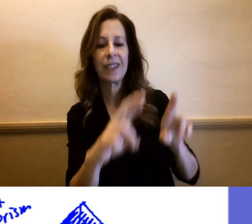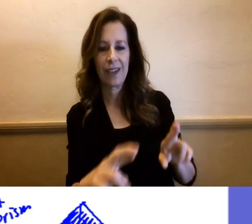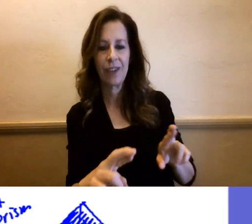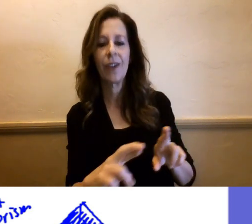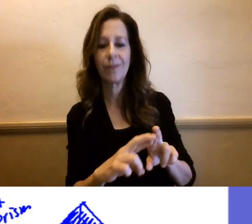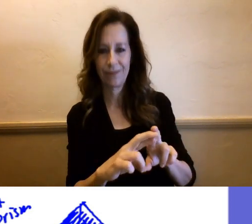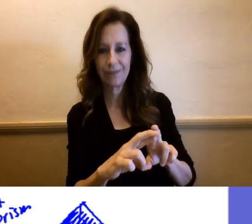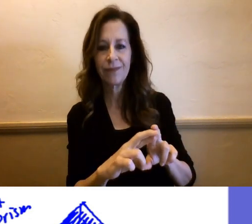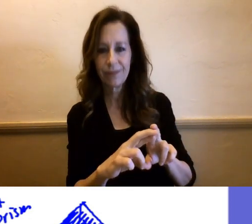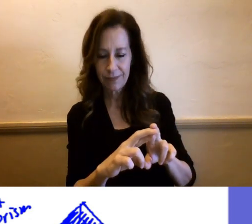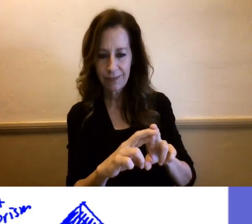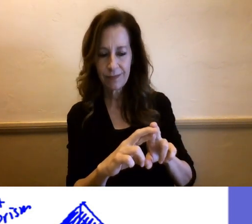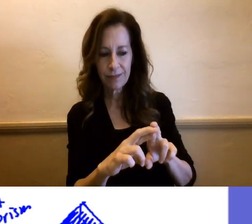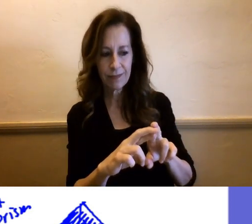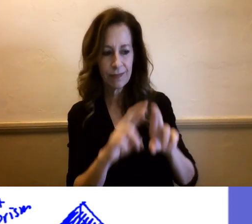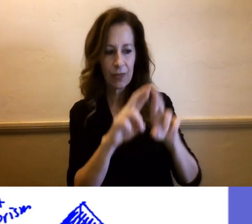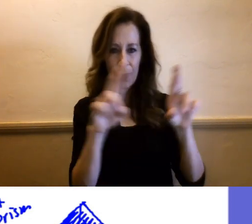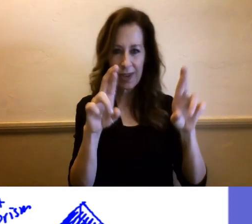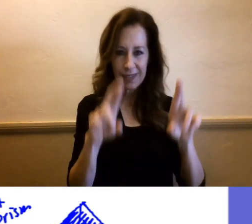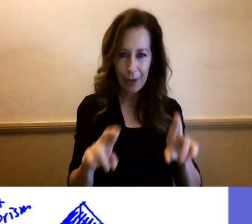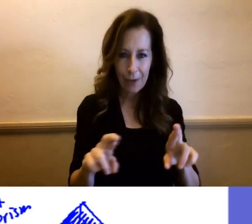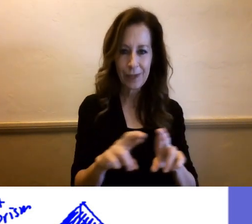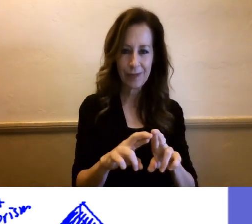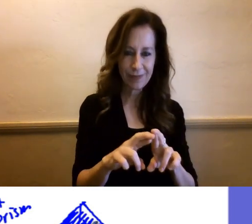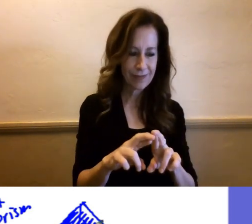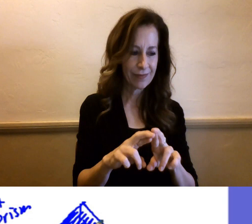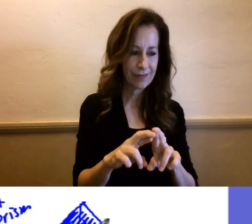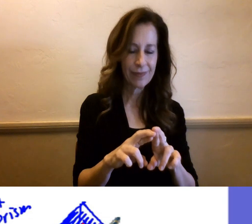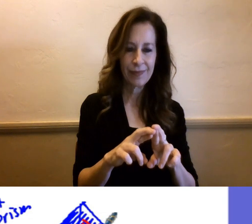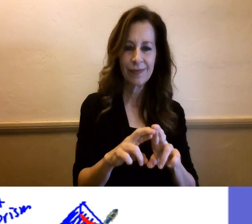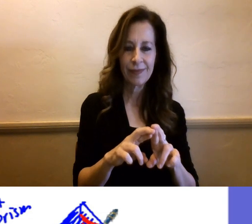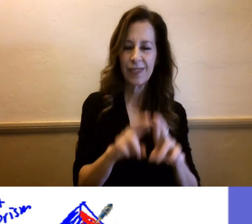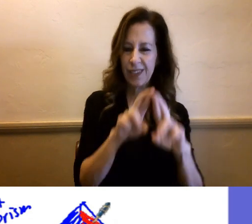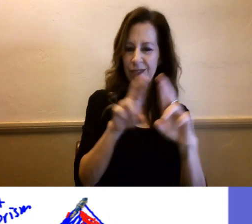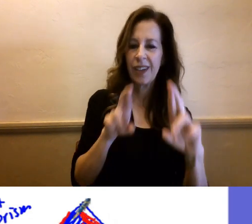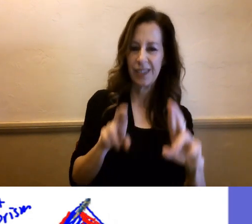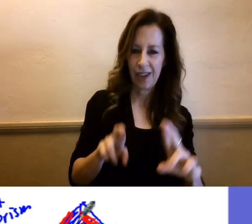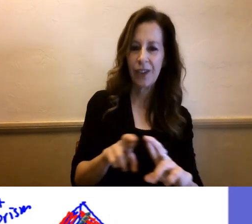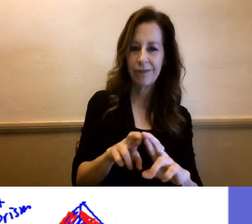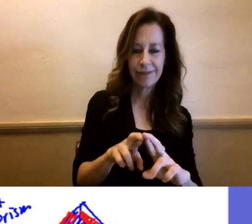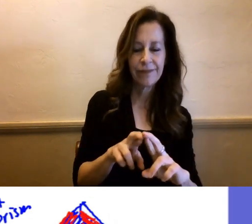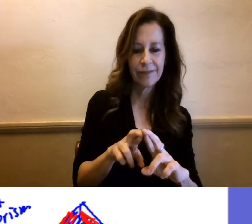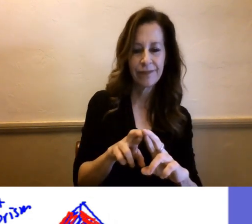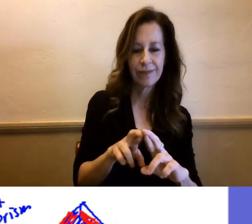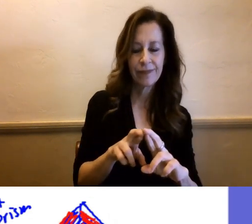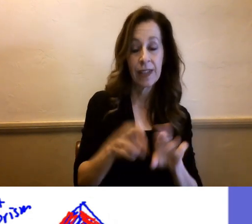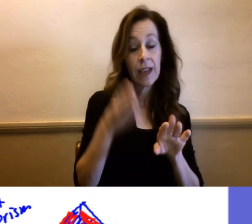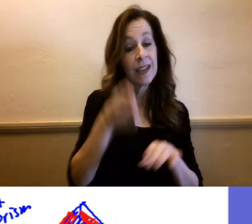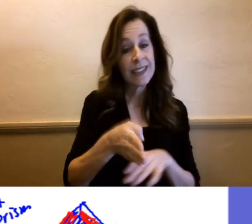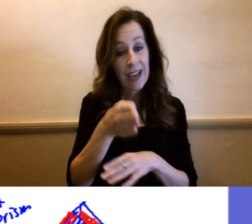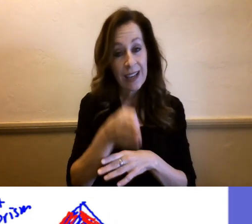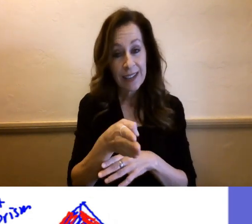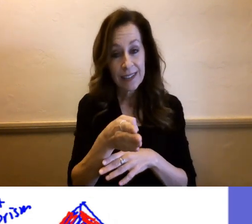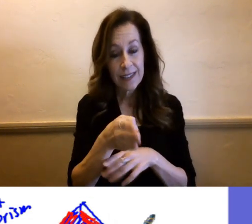A rectangle, right? All the way around, that creates a rectangle, right? So the